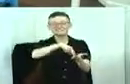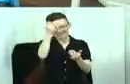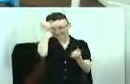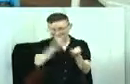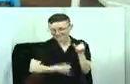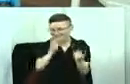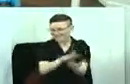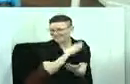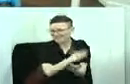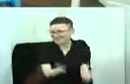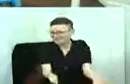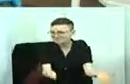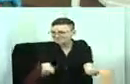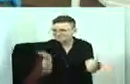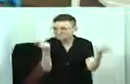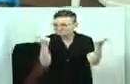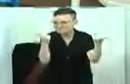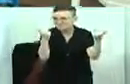song.